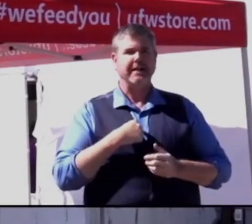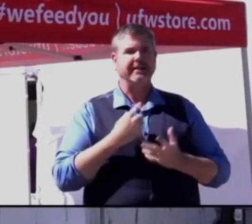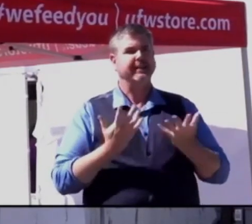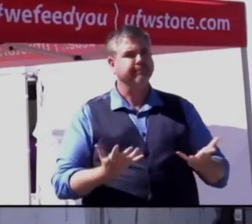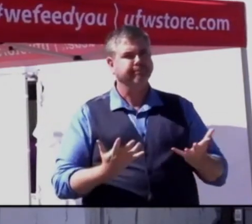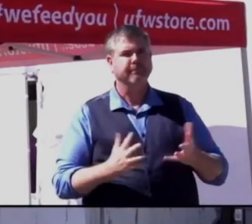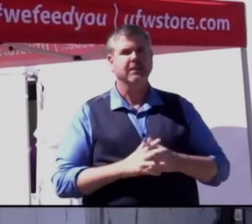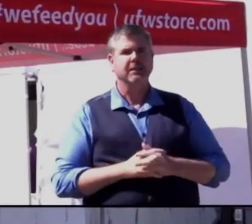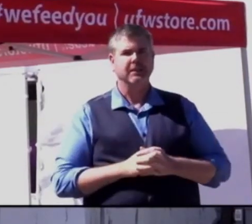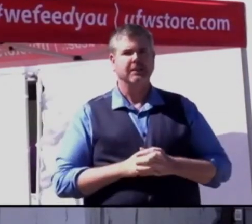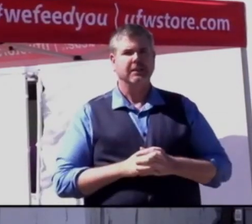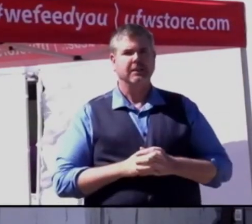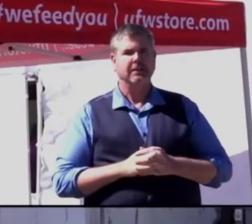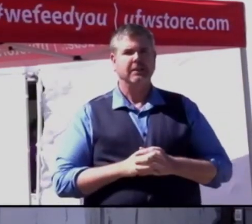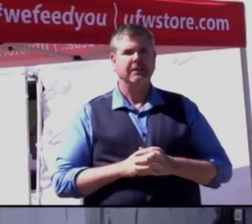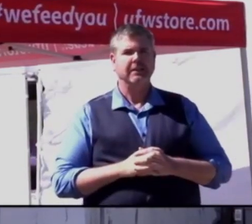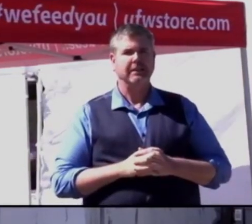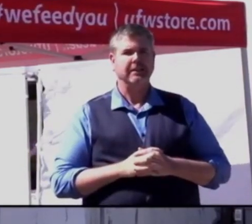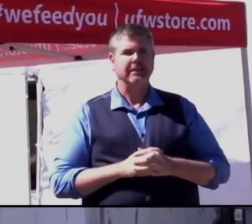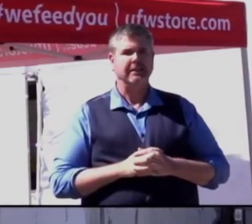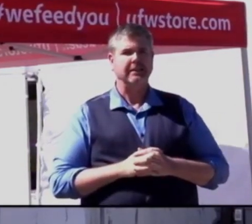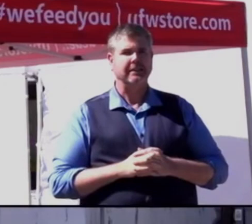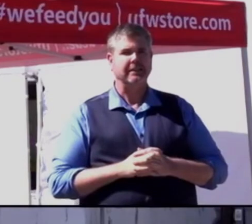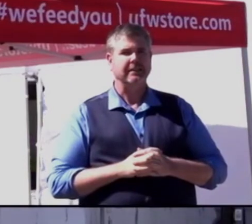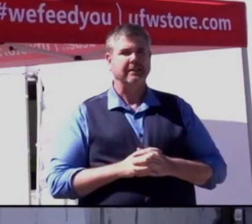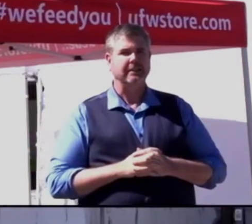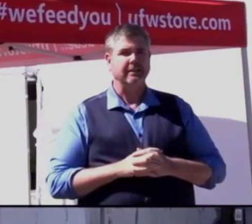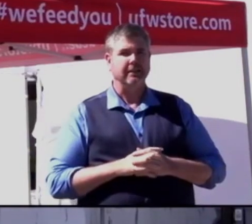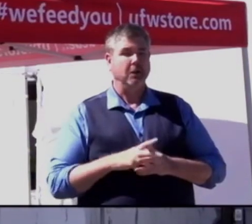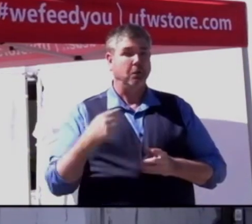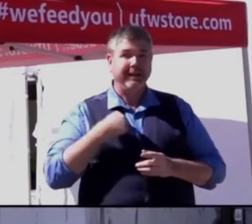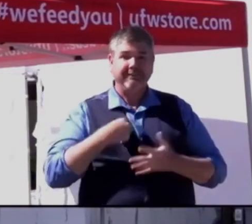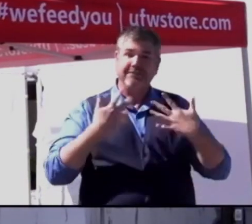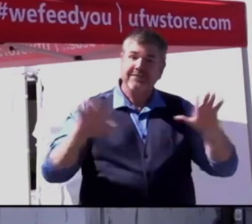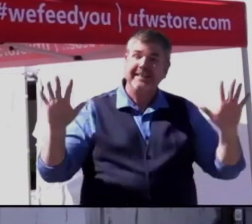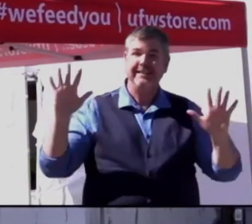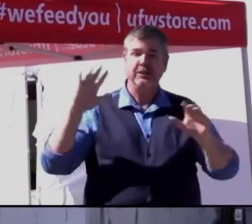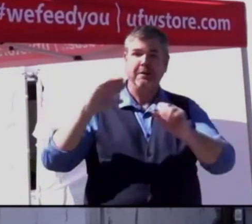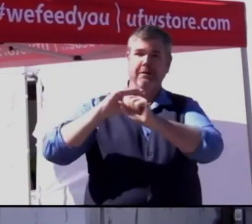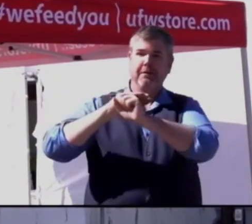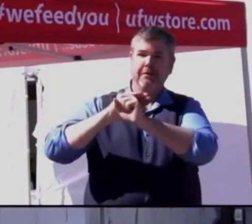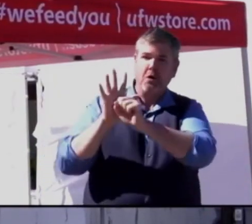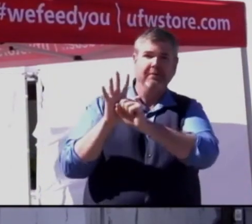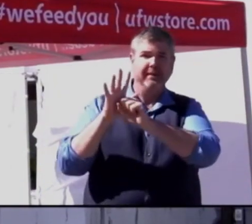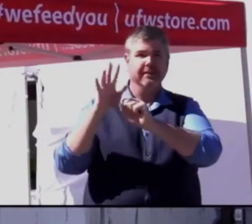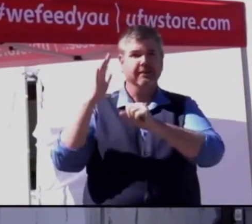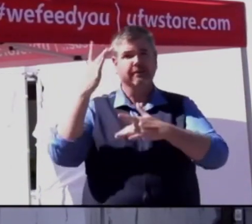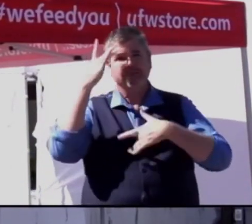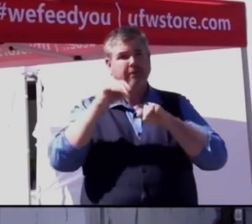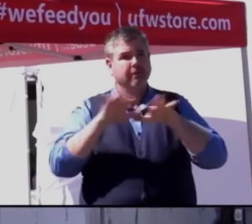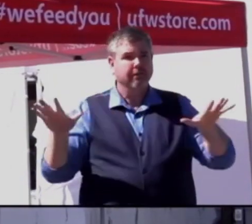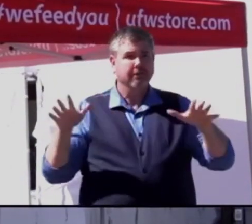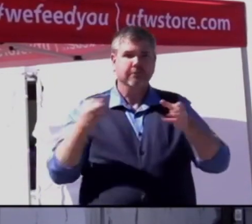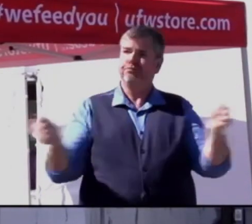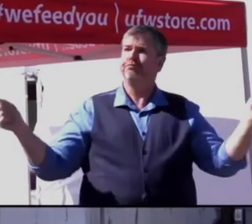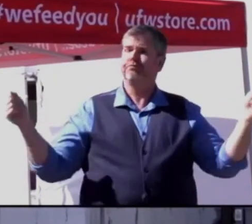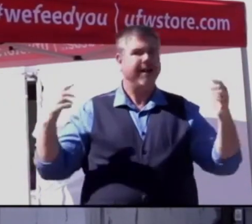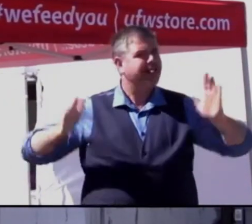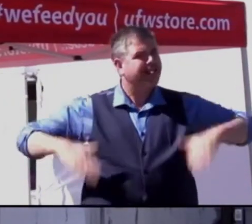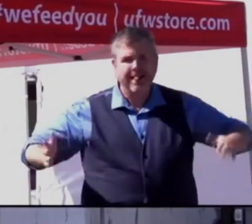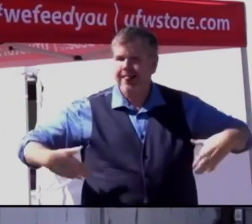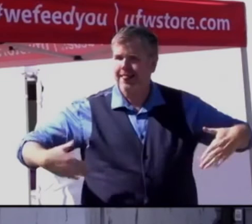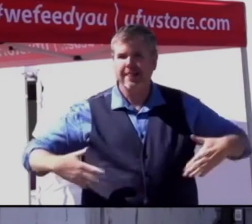not at the finish line yet, and it's so important to keep protecting ourselves and protecting each other.